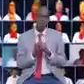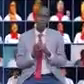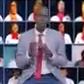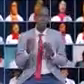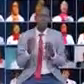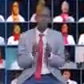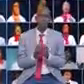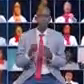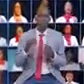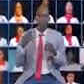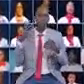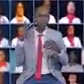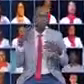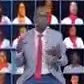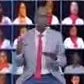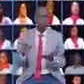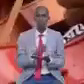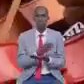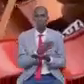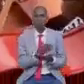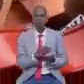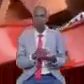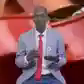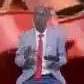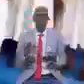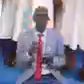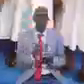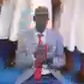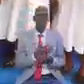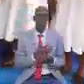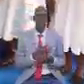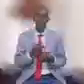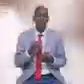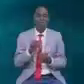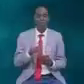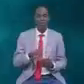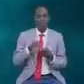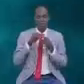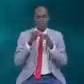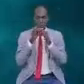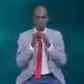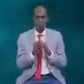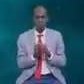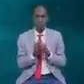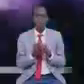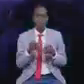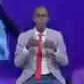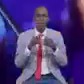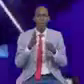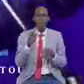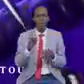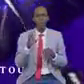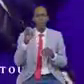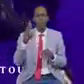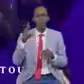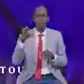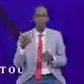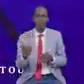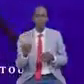from different tribes and tongues will fill the air with a special worship session led by Corey Voss.